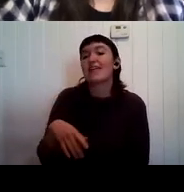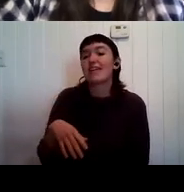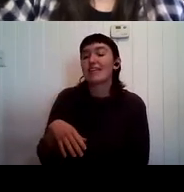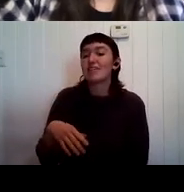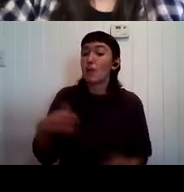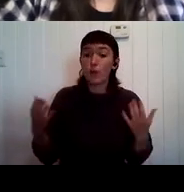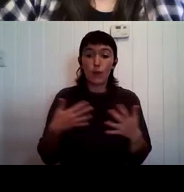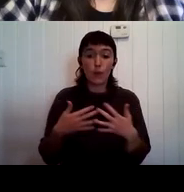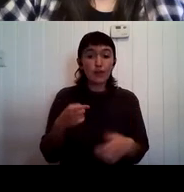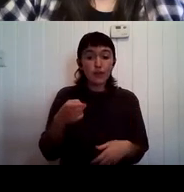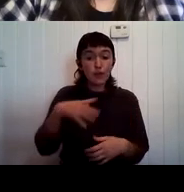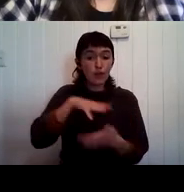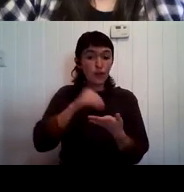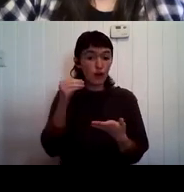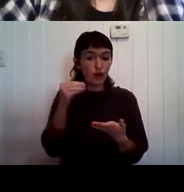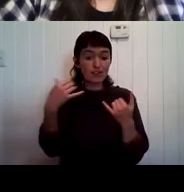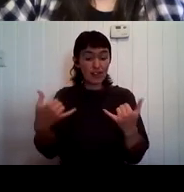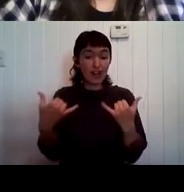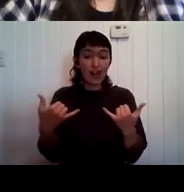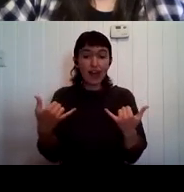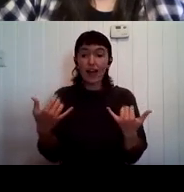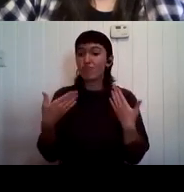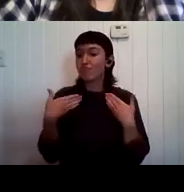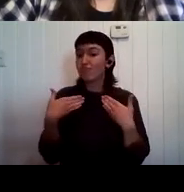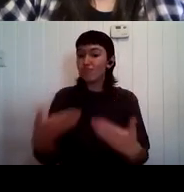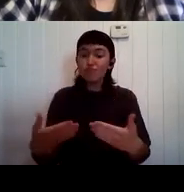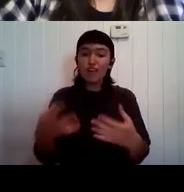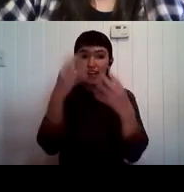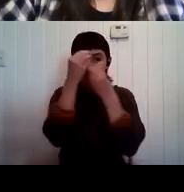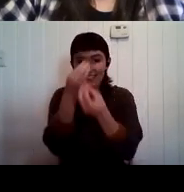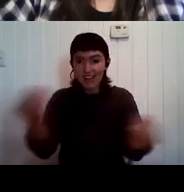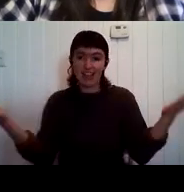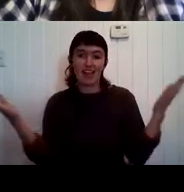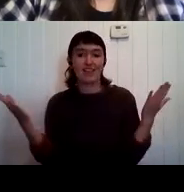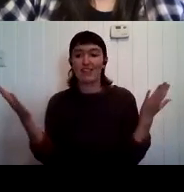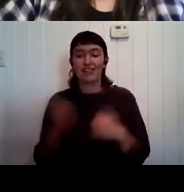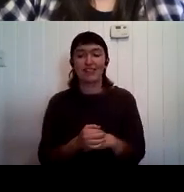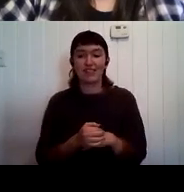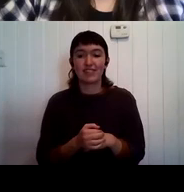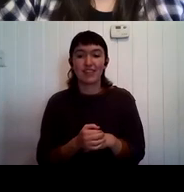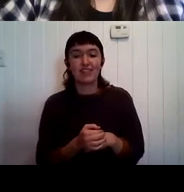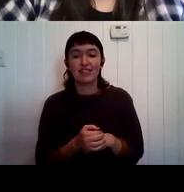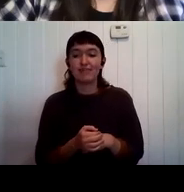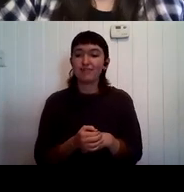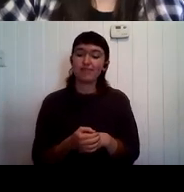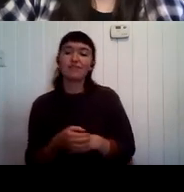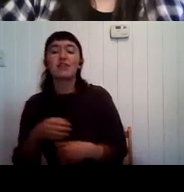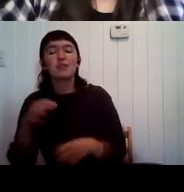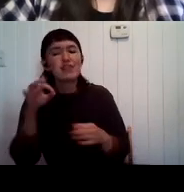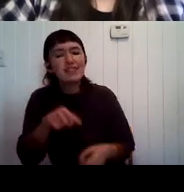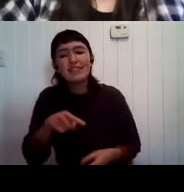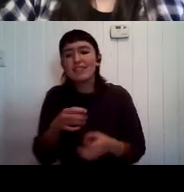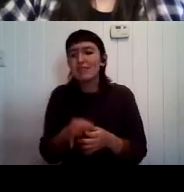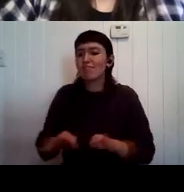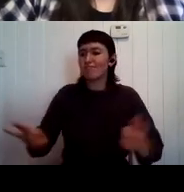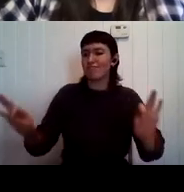here today, feel free to tell others, because this is such an important topic.